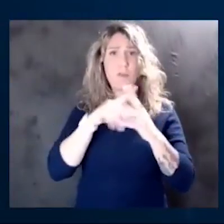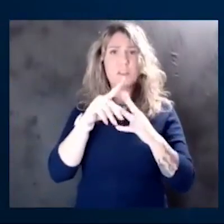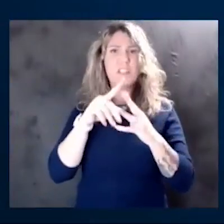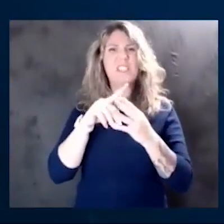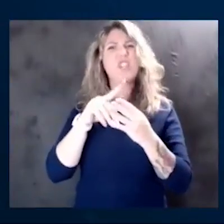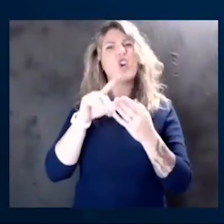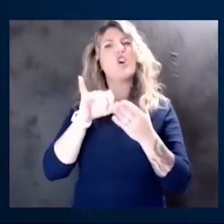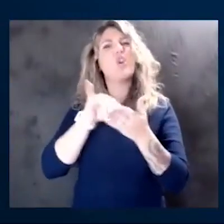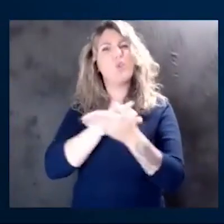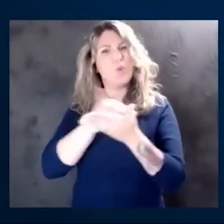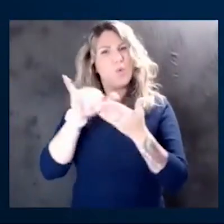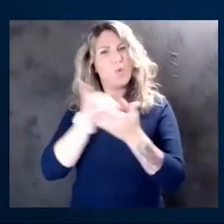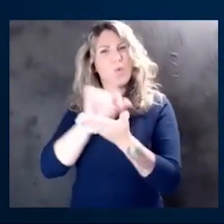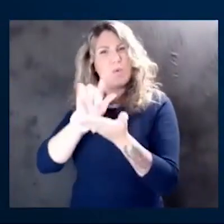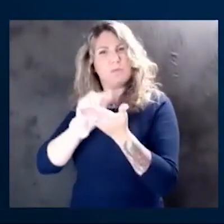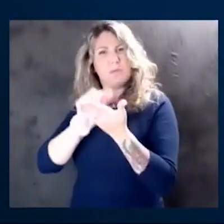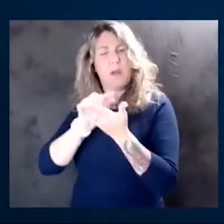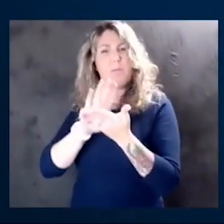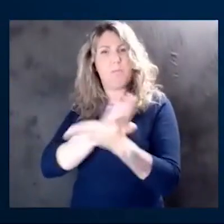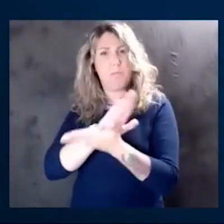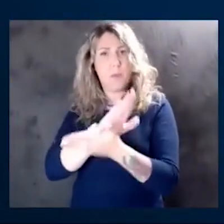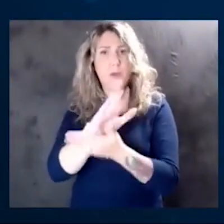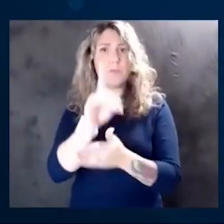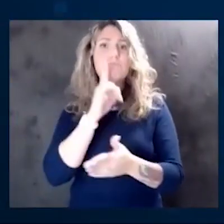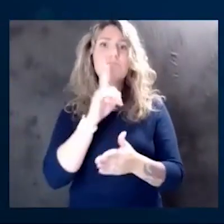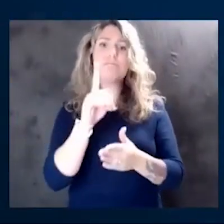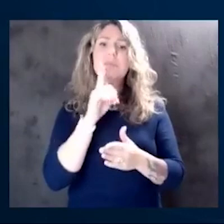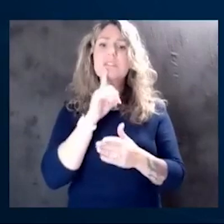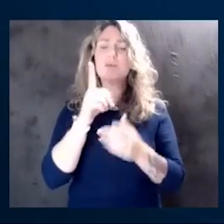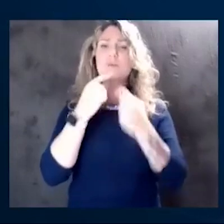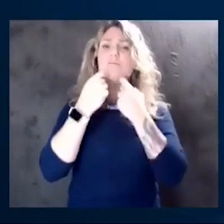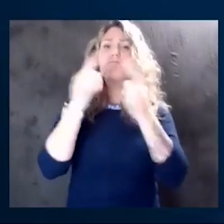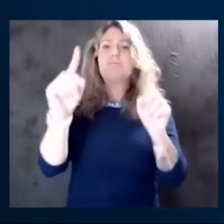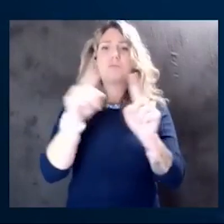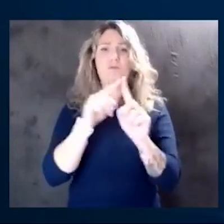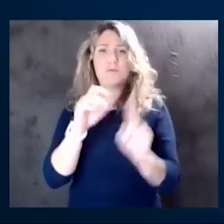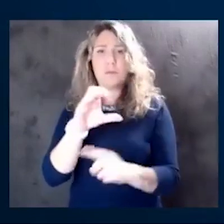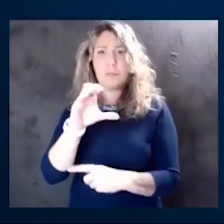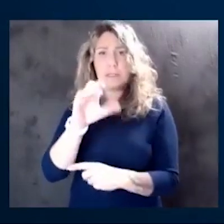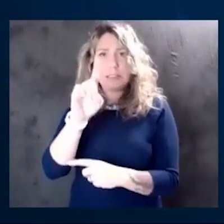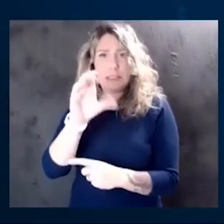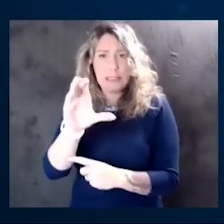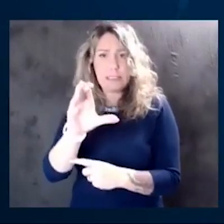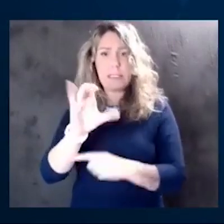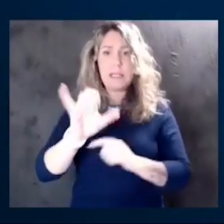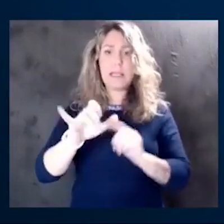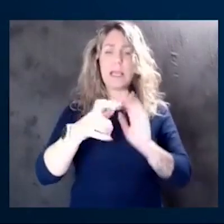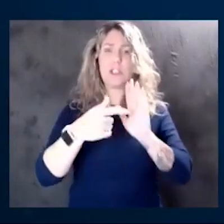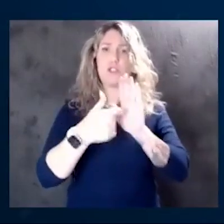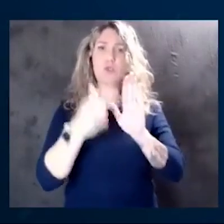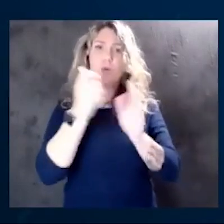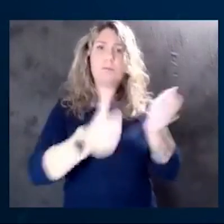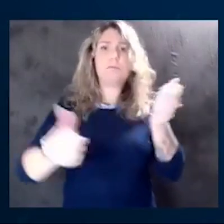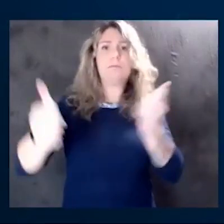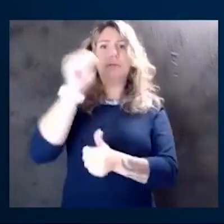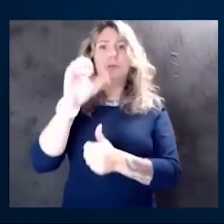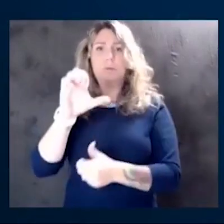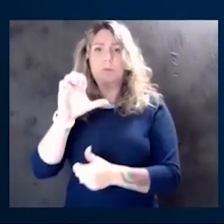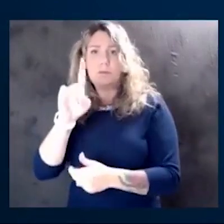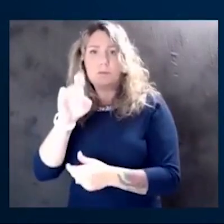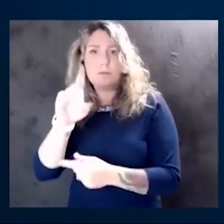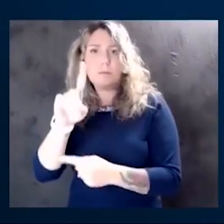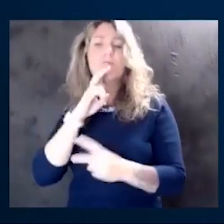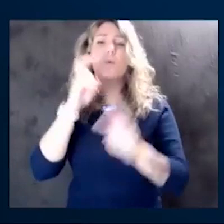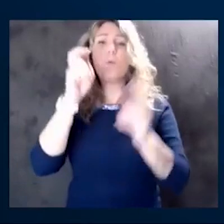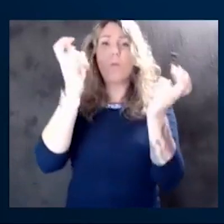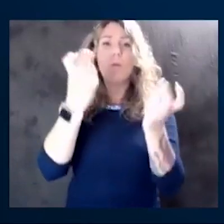think, and it was based upon leaked data from the CDC, in which the head of the CDC was quoted as saying that